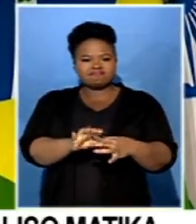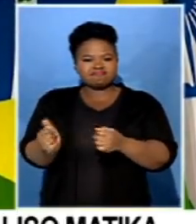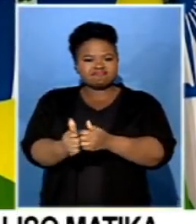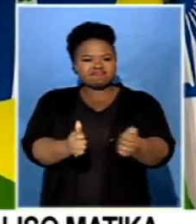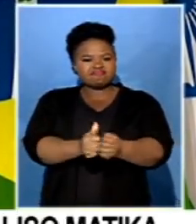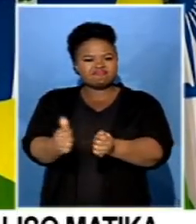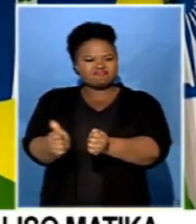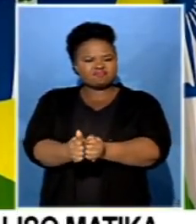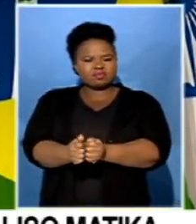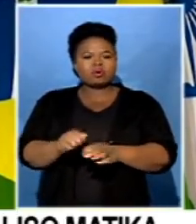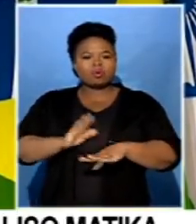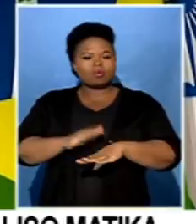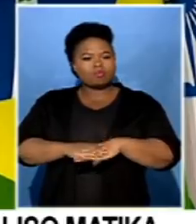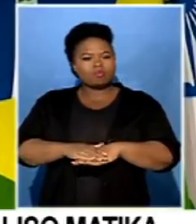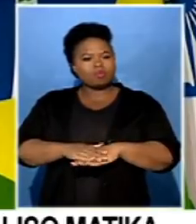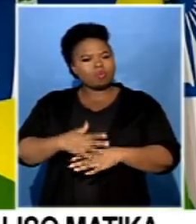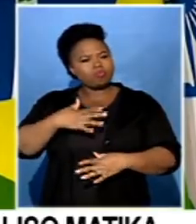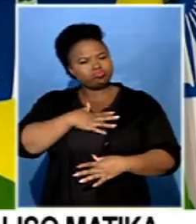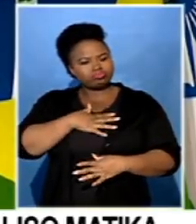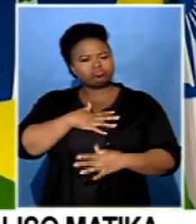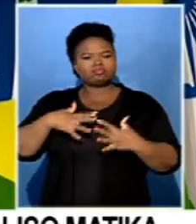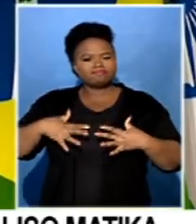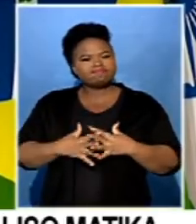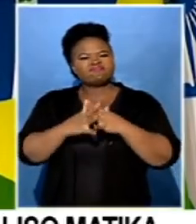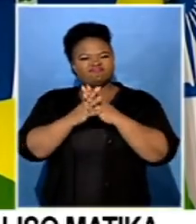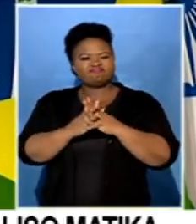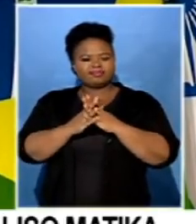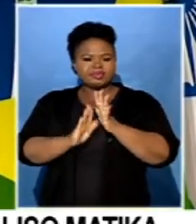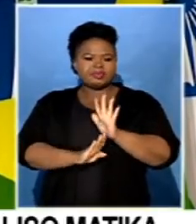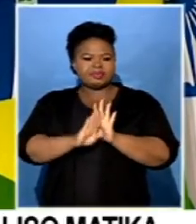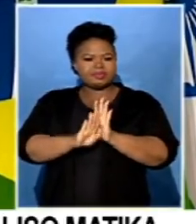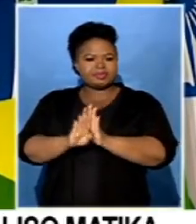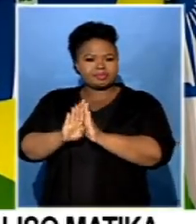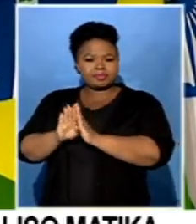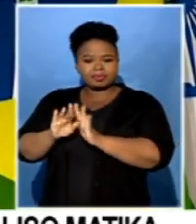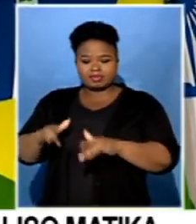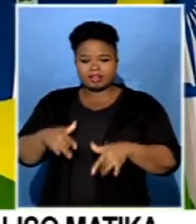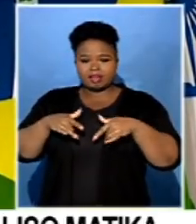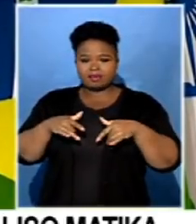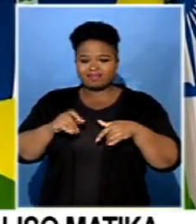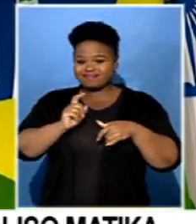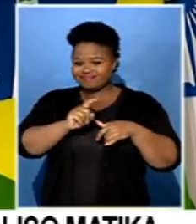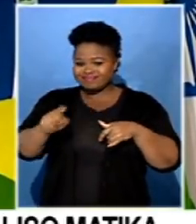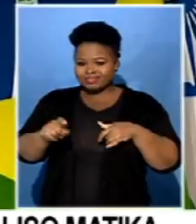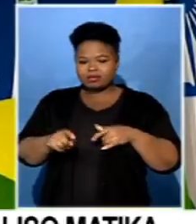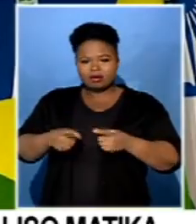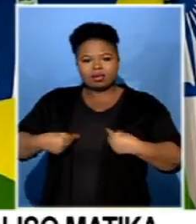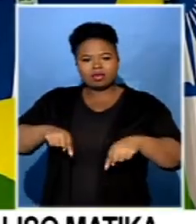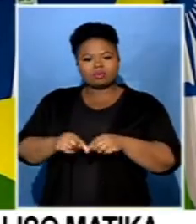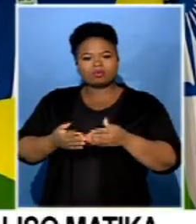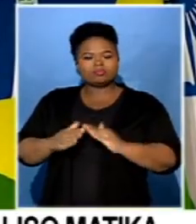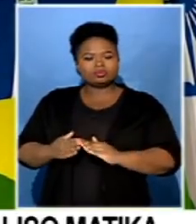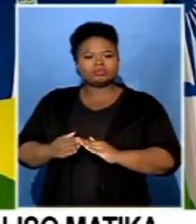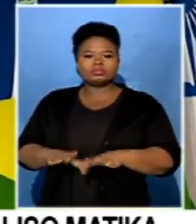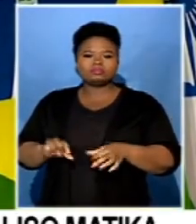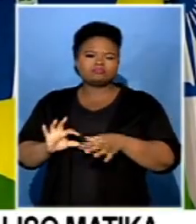enhanced our solidarity and mutual trust, improved the lives of our peoples, and made our bond of interest